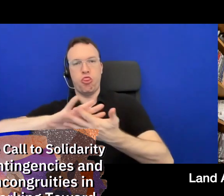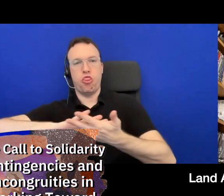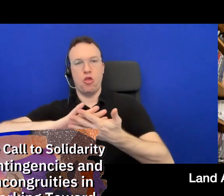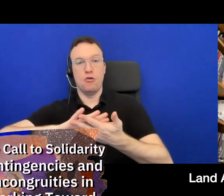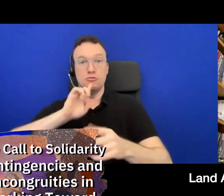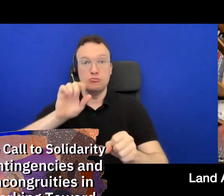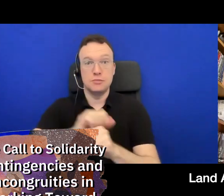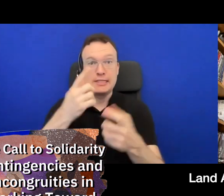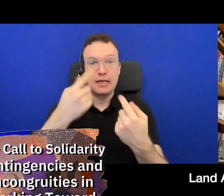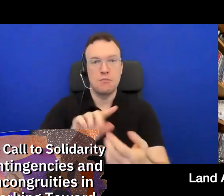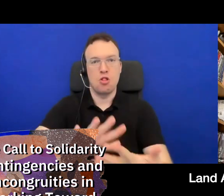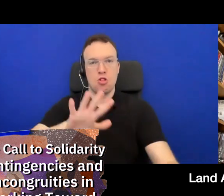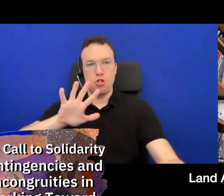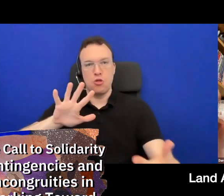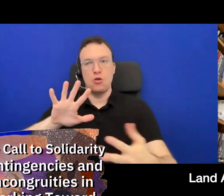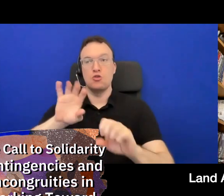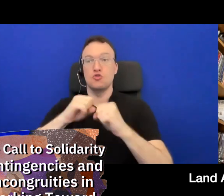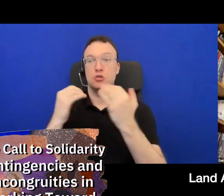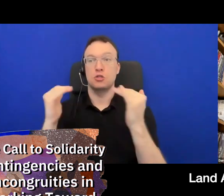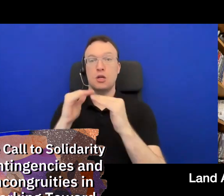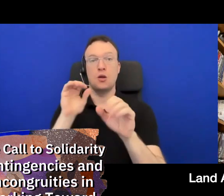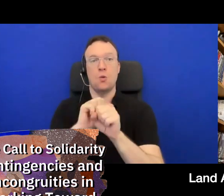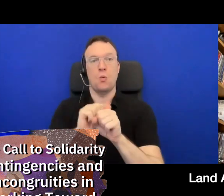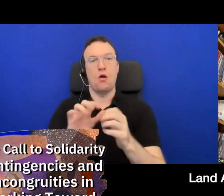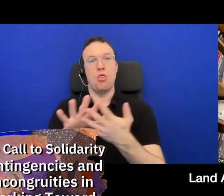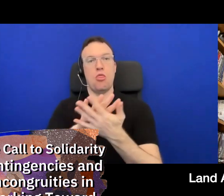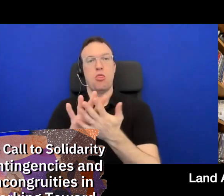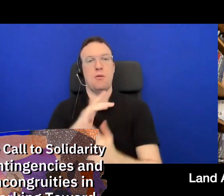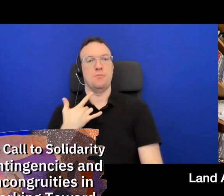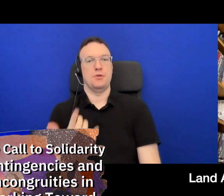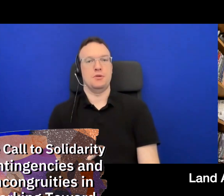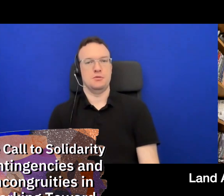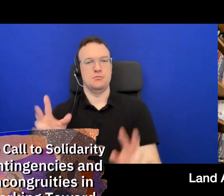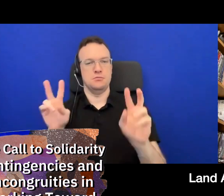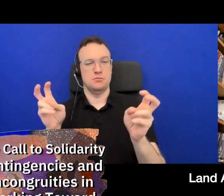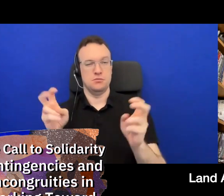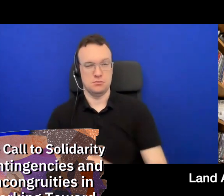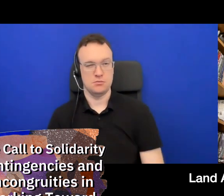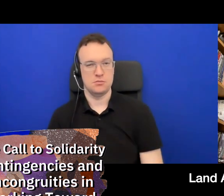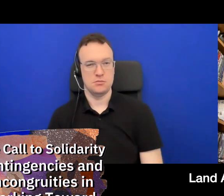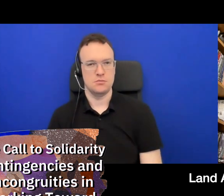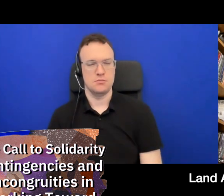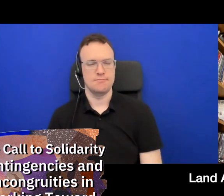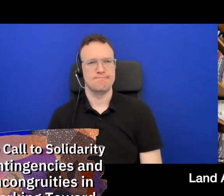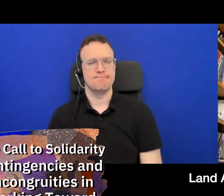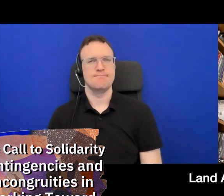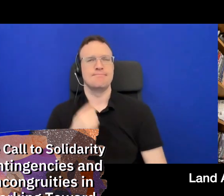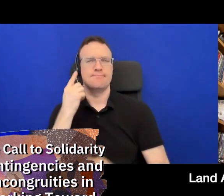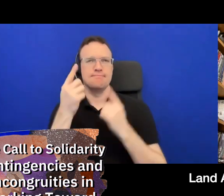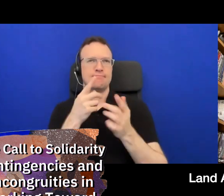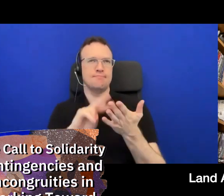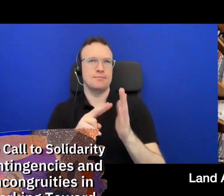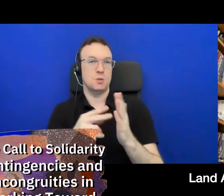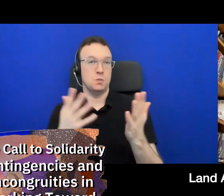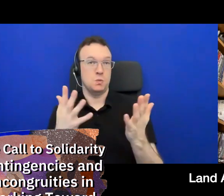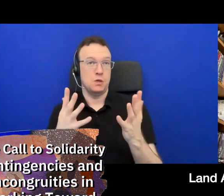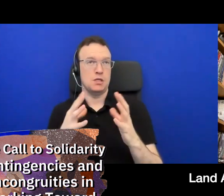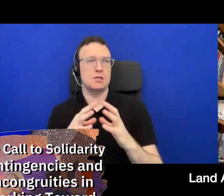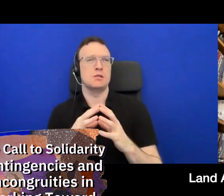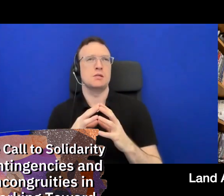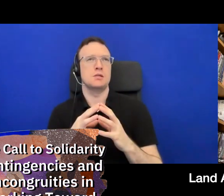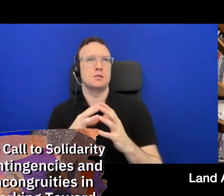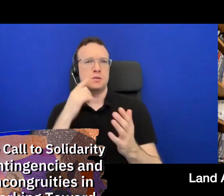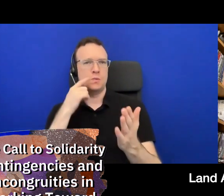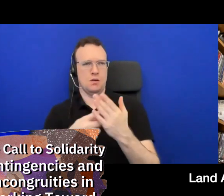of doing social justice work, end quote. So in reflection upon this acknowledgement in relation to